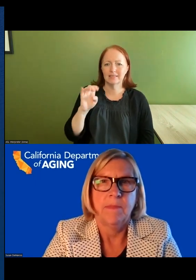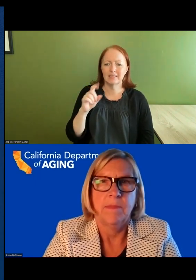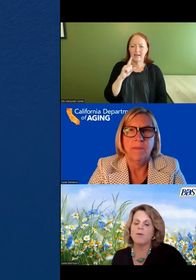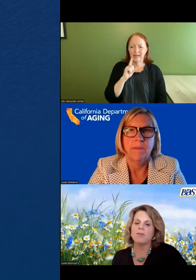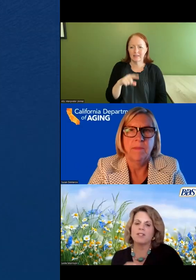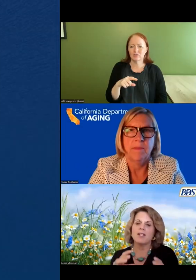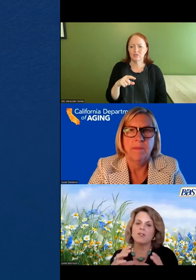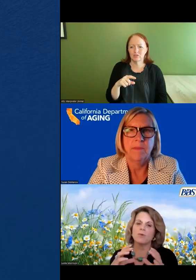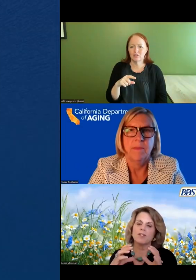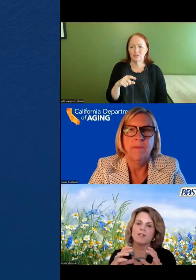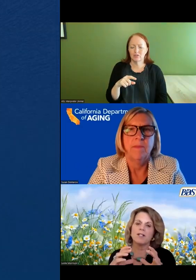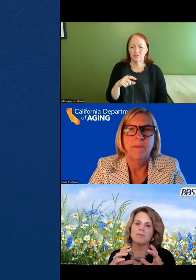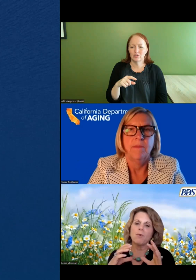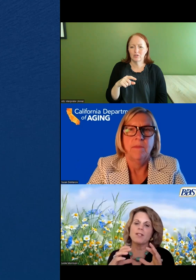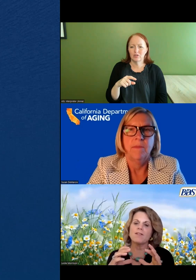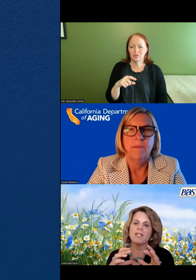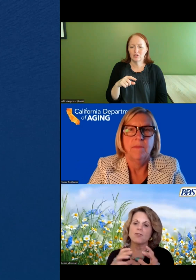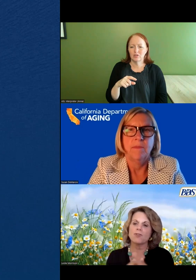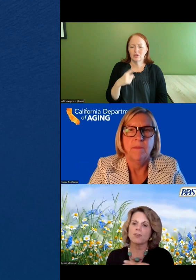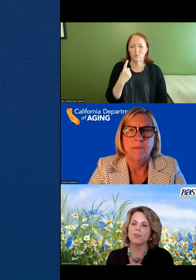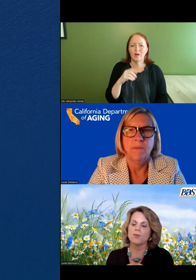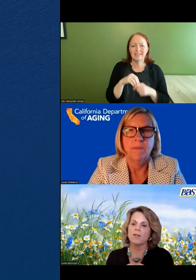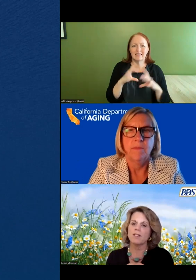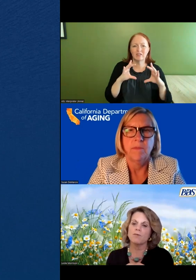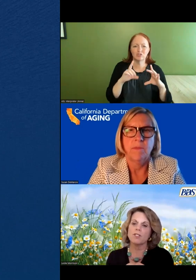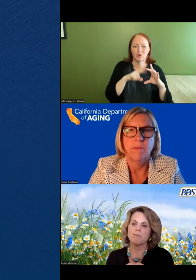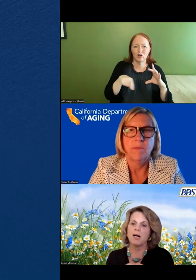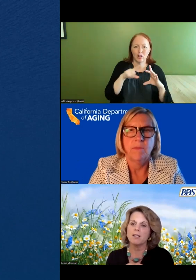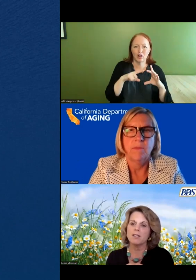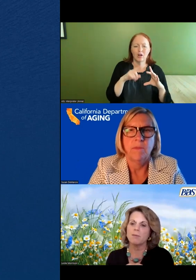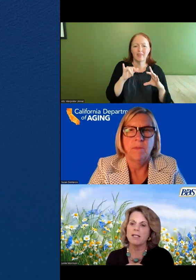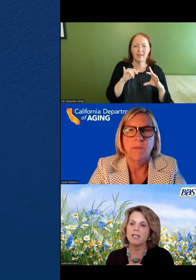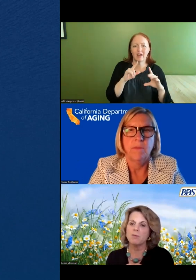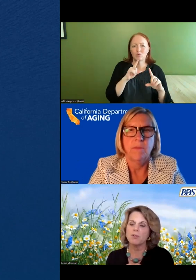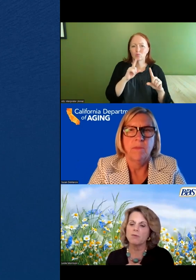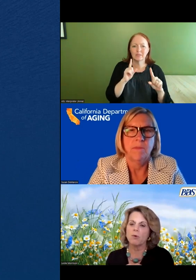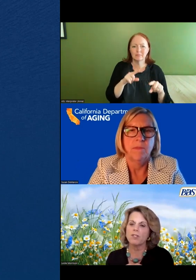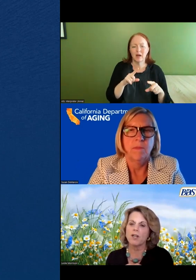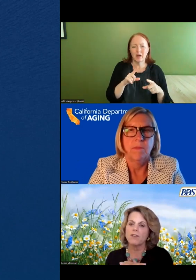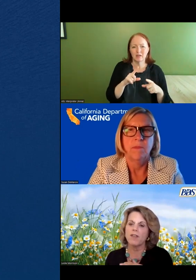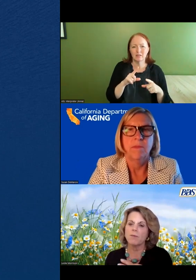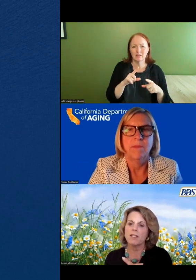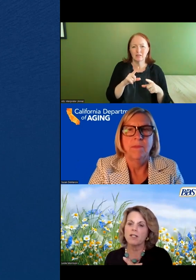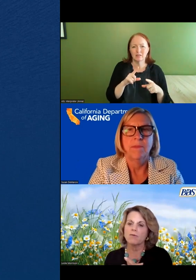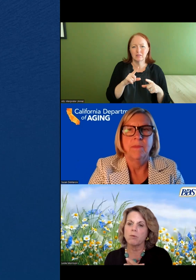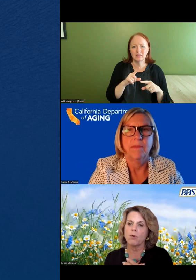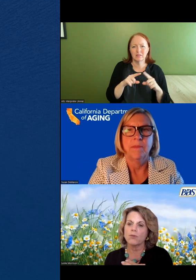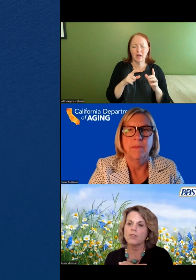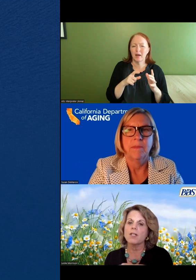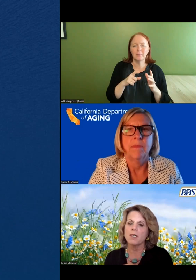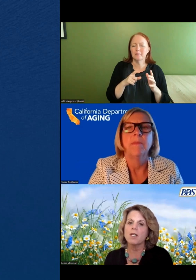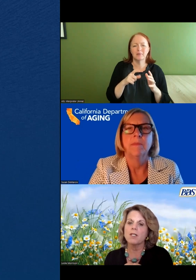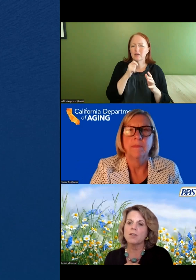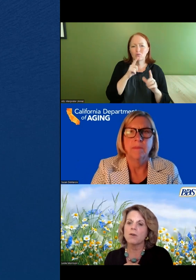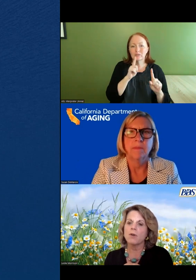question. I think what was intended was that the ones in the inner circle are the ones that respond to mandated abuse reports, not that they are mandated